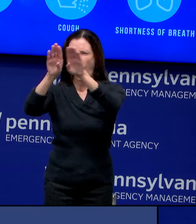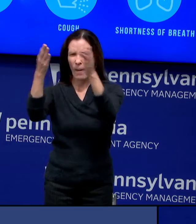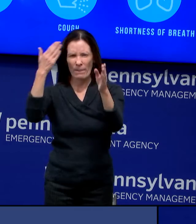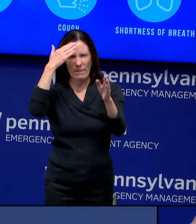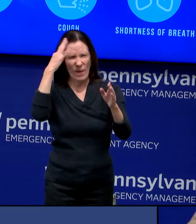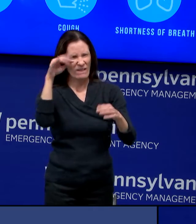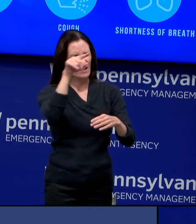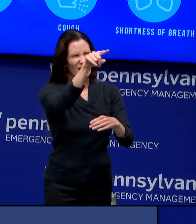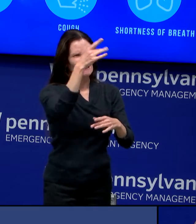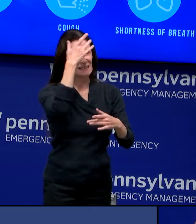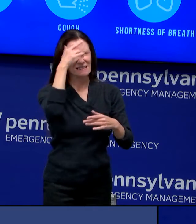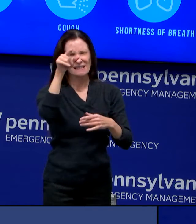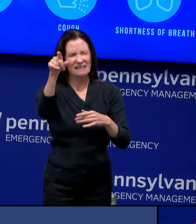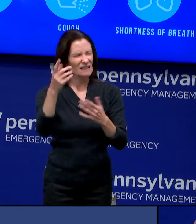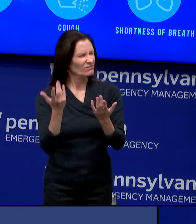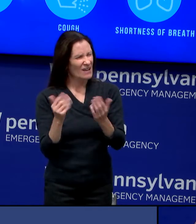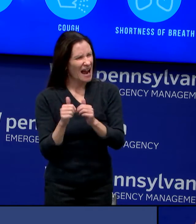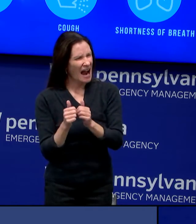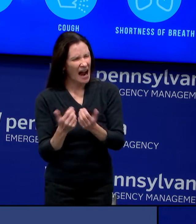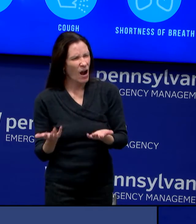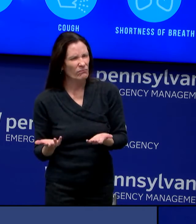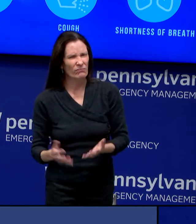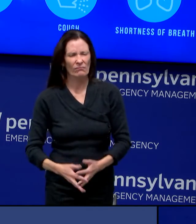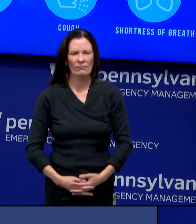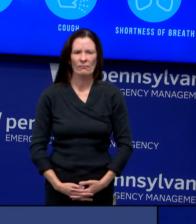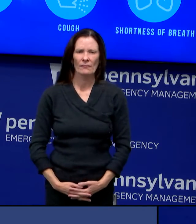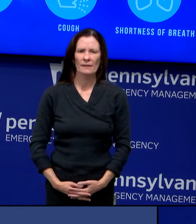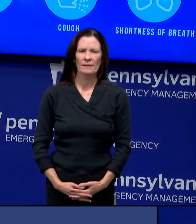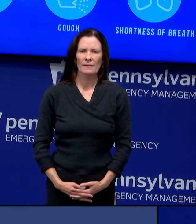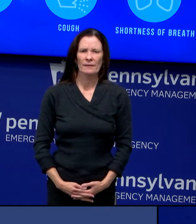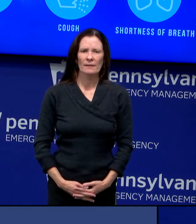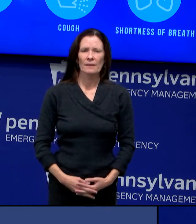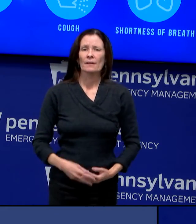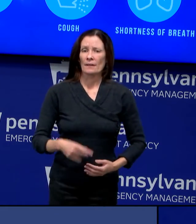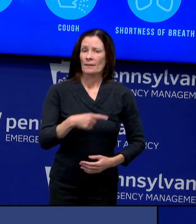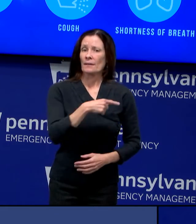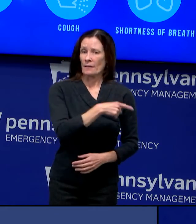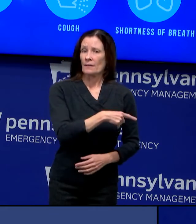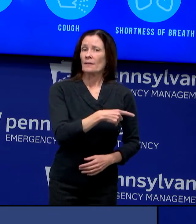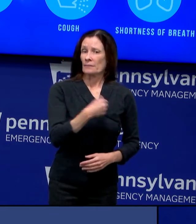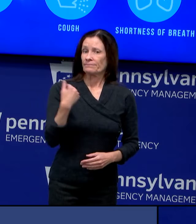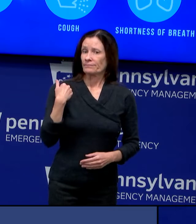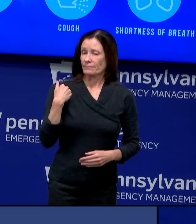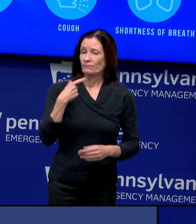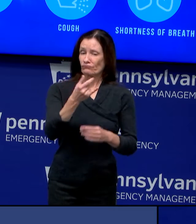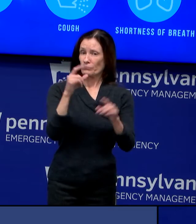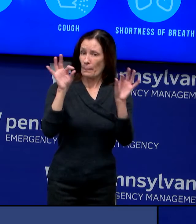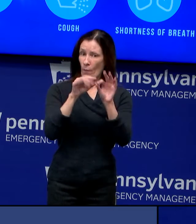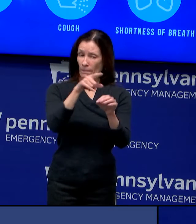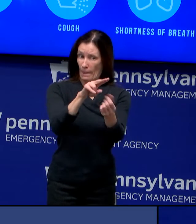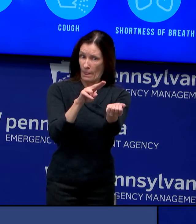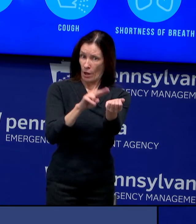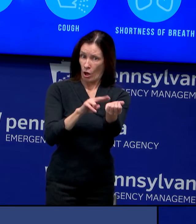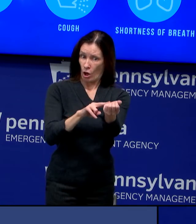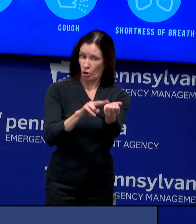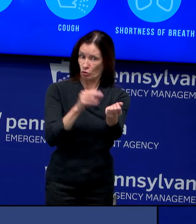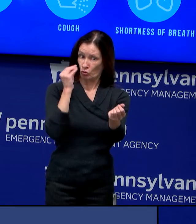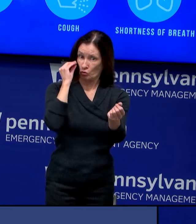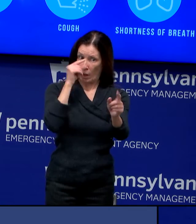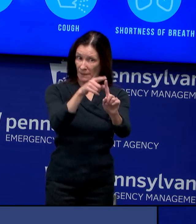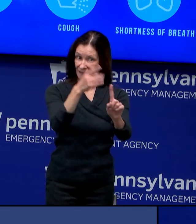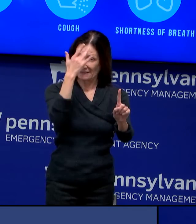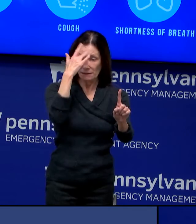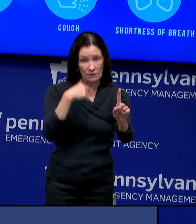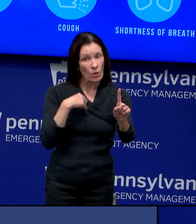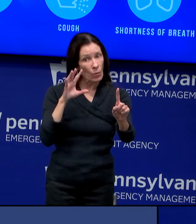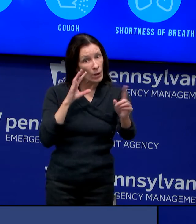of cases, those cases would be included in the analysis. Also from WTAE, when the stay-at-home order ends